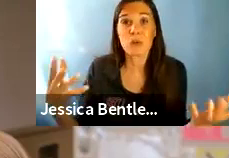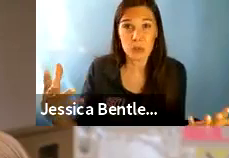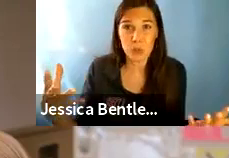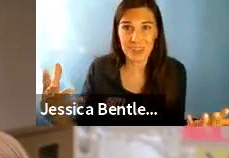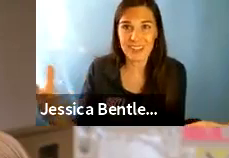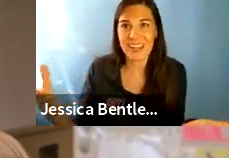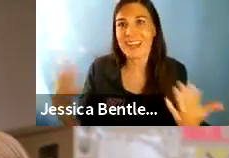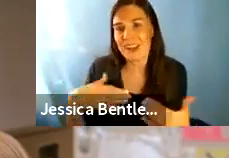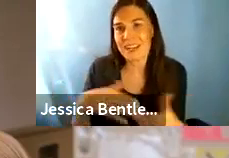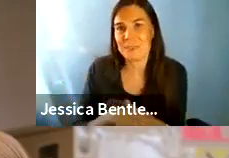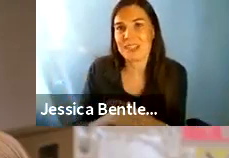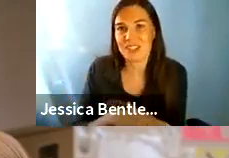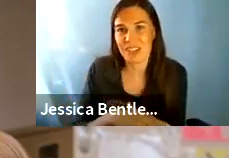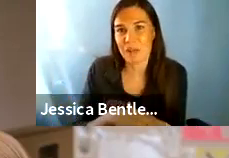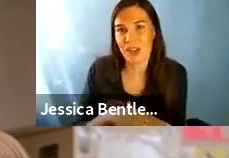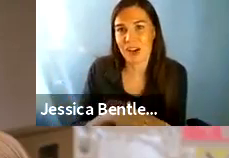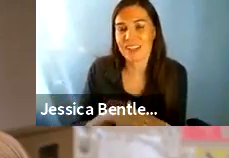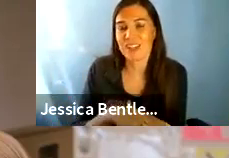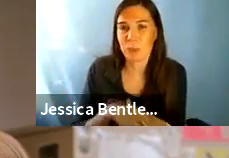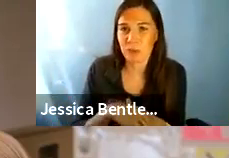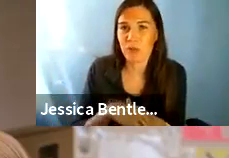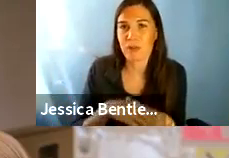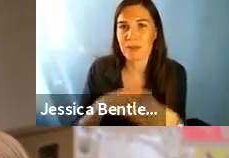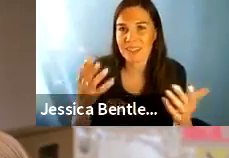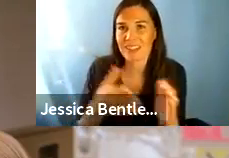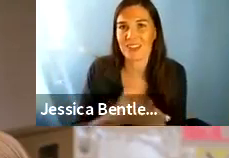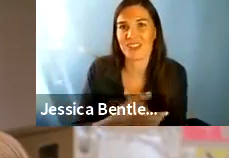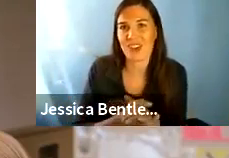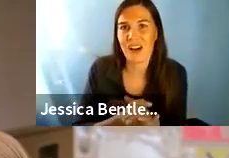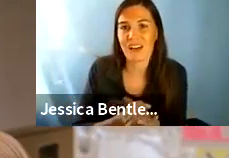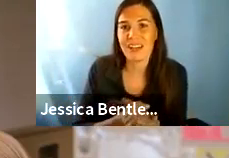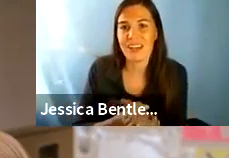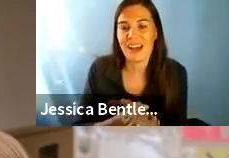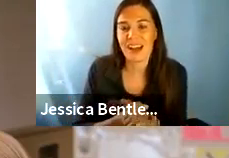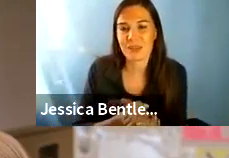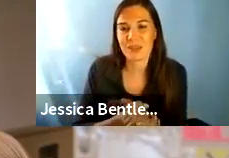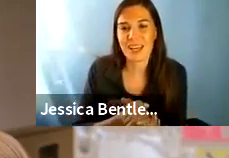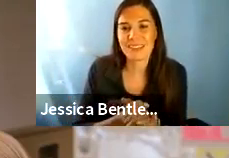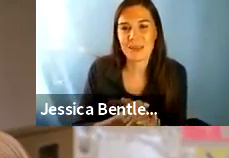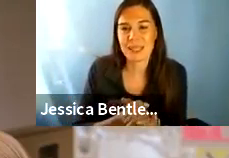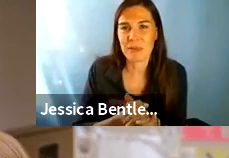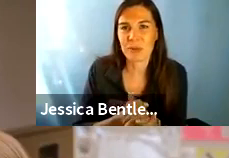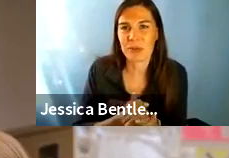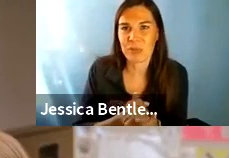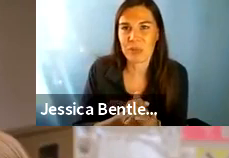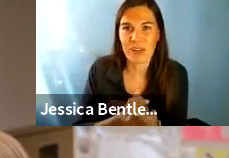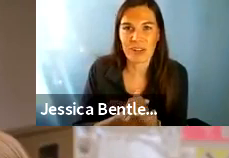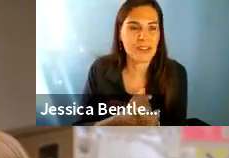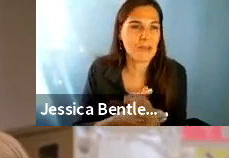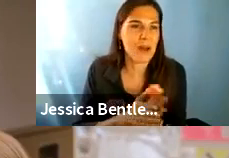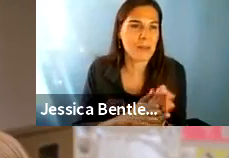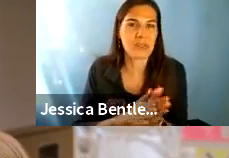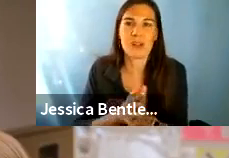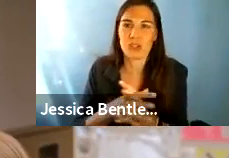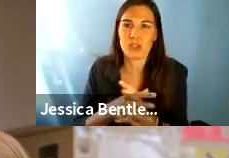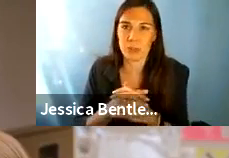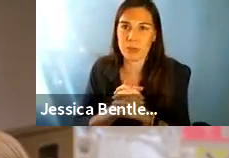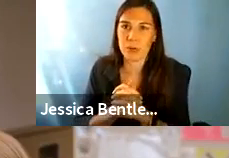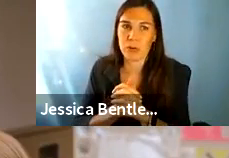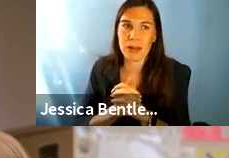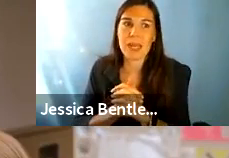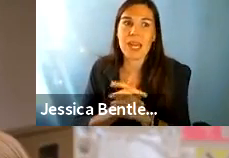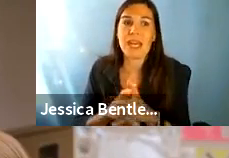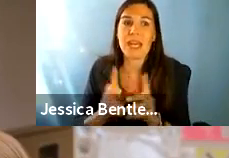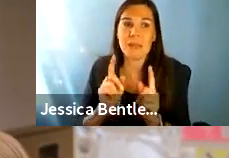for the whole school, and they invite Image to come along and do a performance and a little talk. So that's something that we're really proud of with our